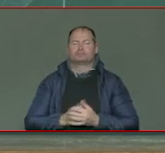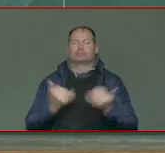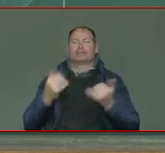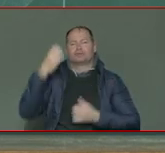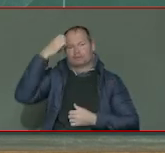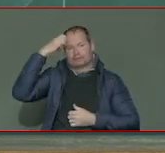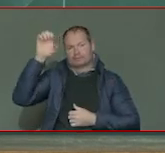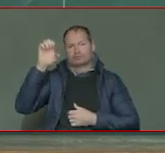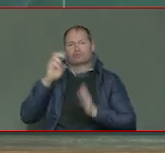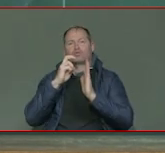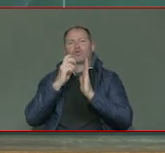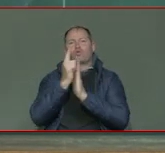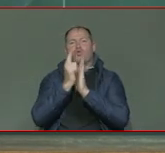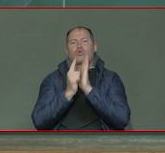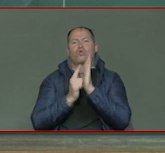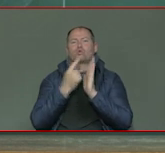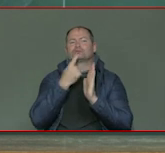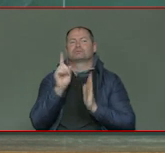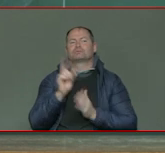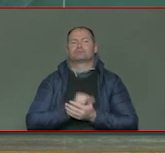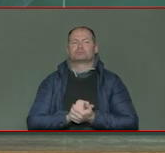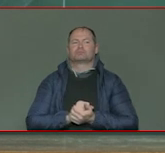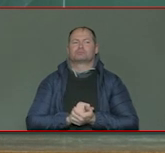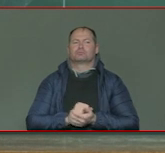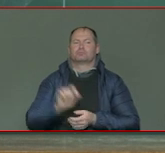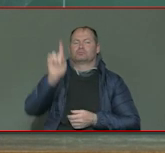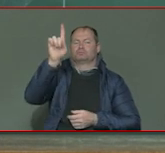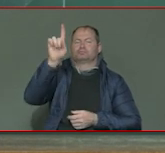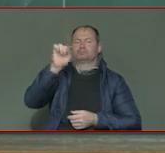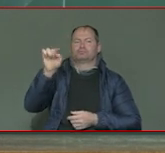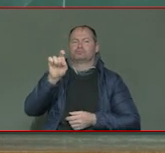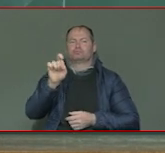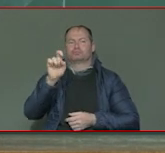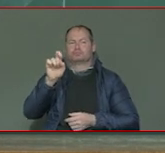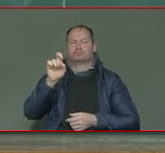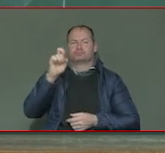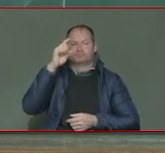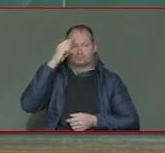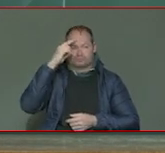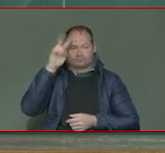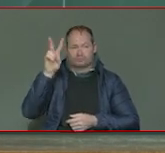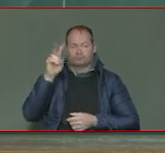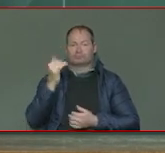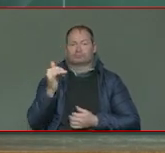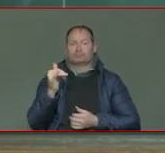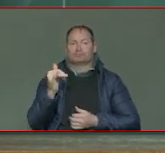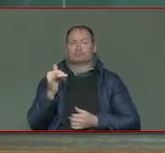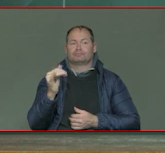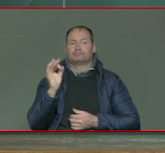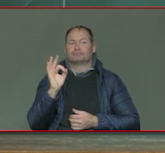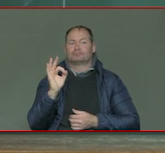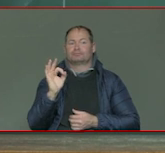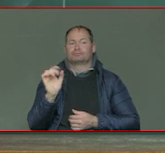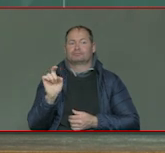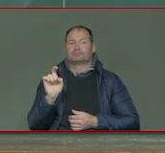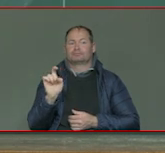laws. If we say 1 over x squared, if it's positive in the denominator and I take it to the top,